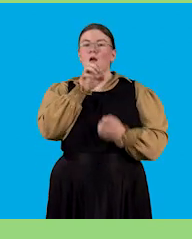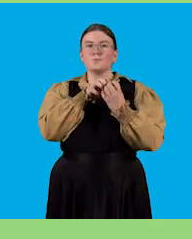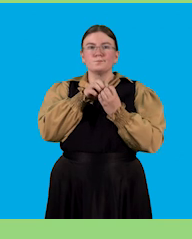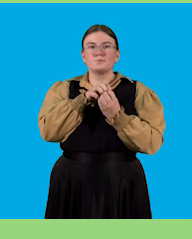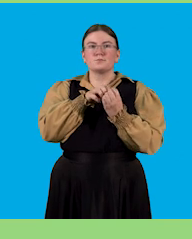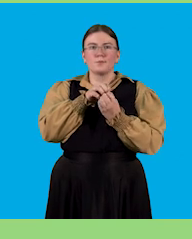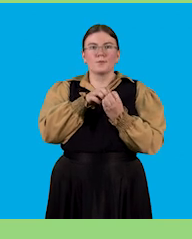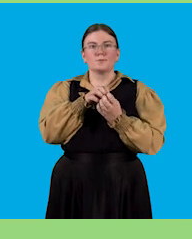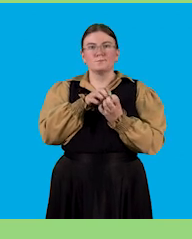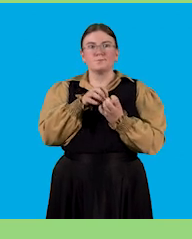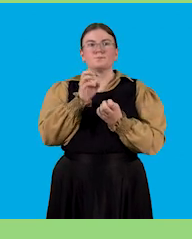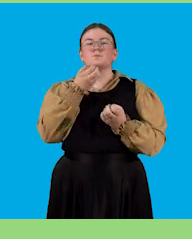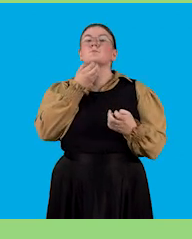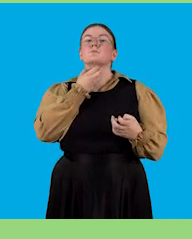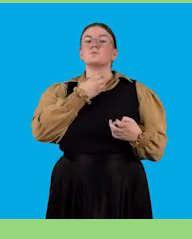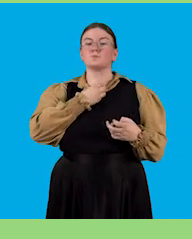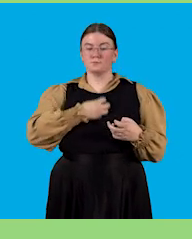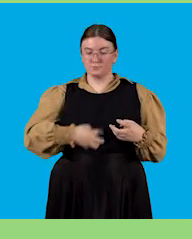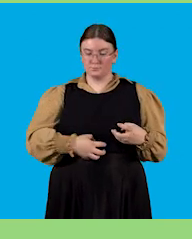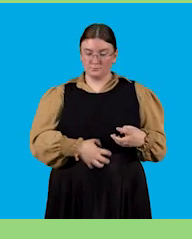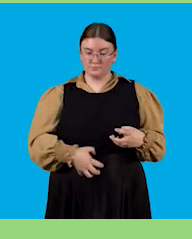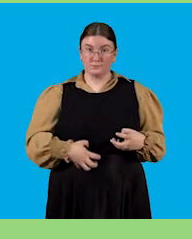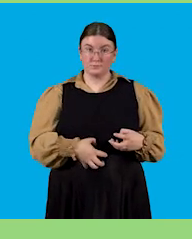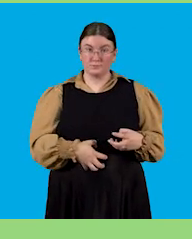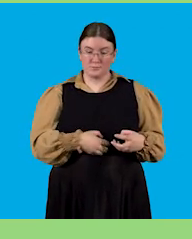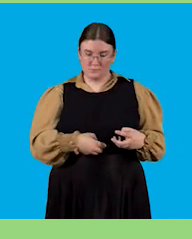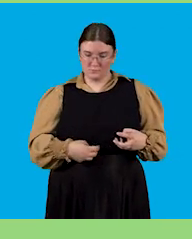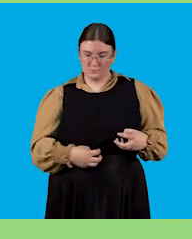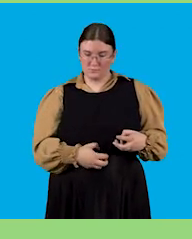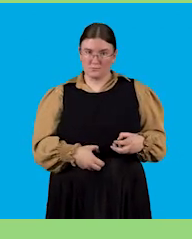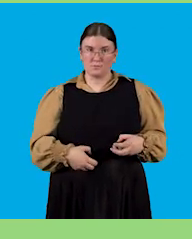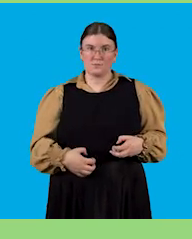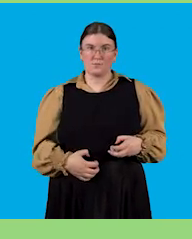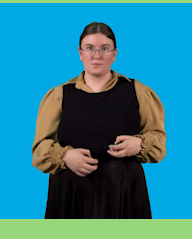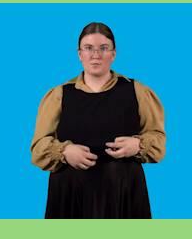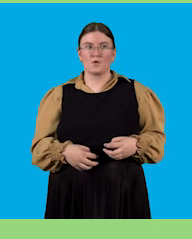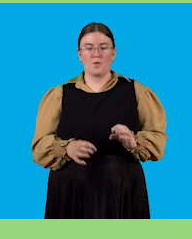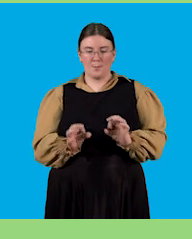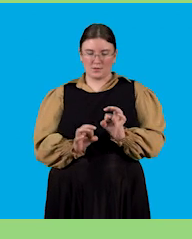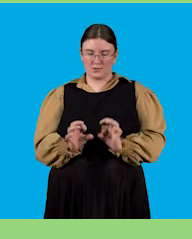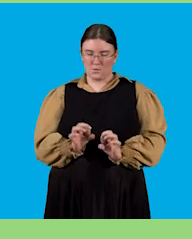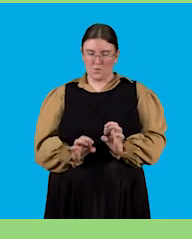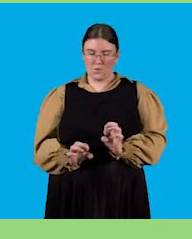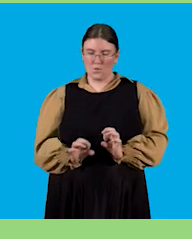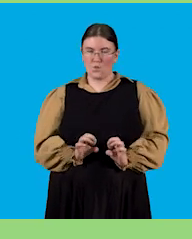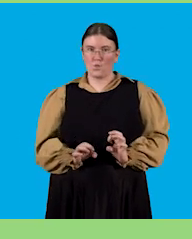tract into your stomach. There it is already broken into small particles.